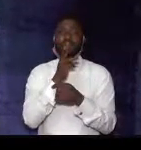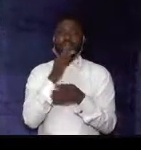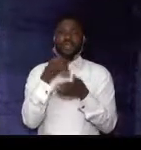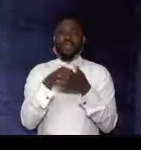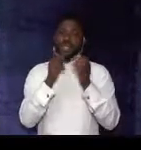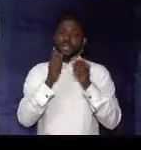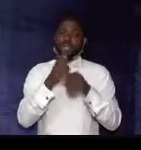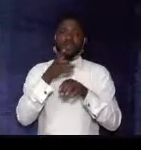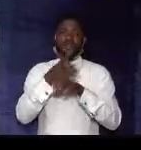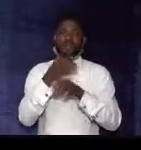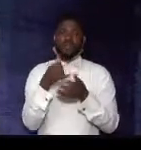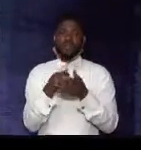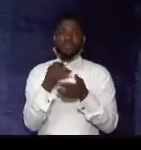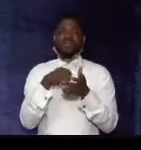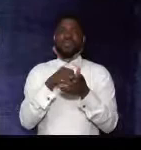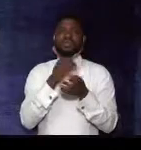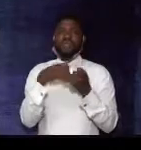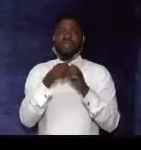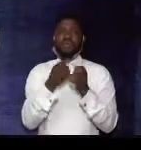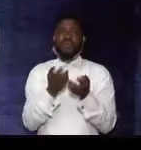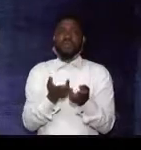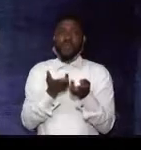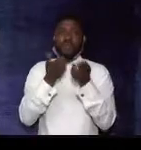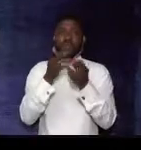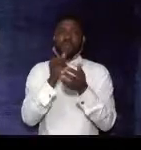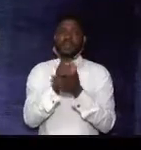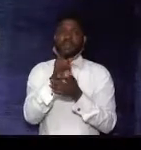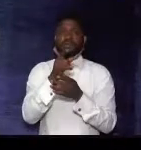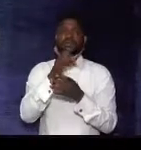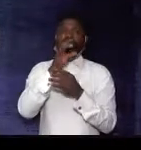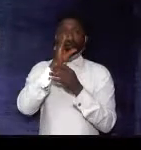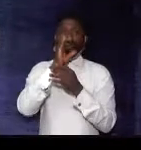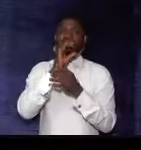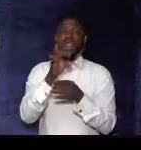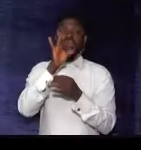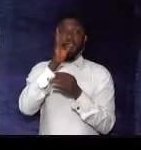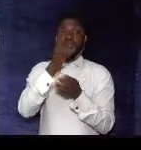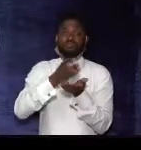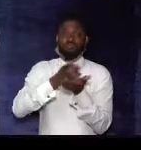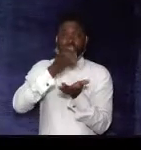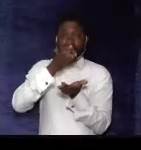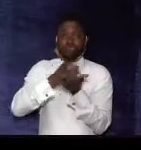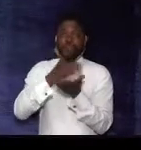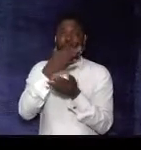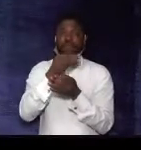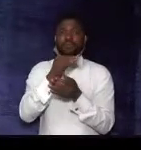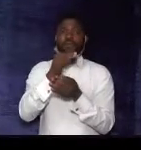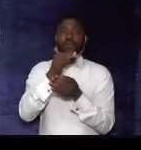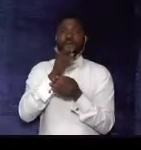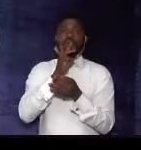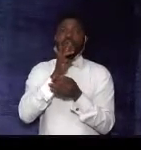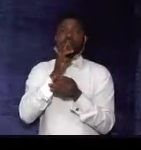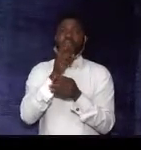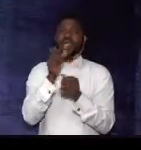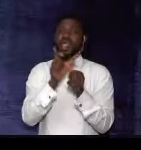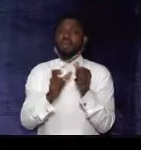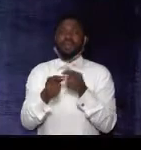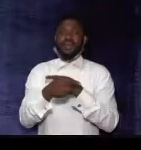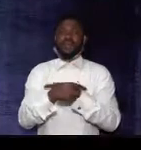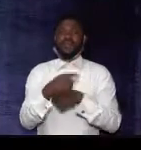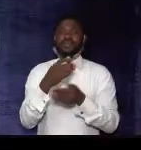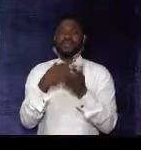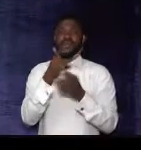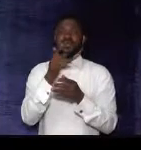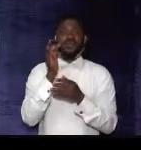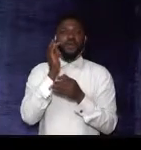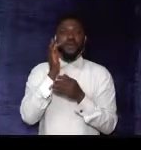of water, it can cause this. It's even recommended that you take at least 8 glasses of cup of water per day.